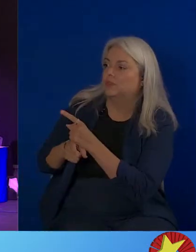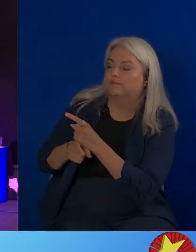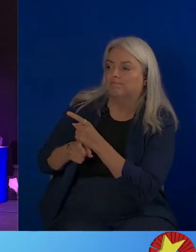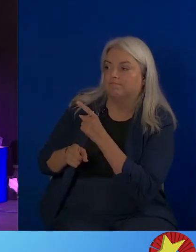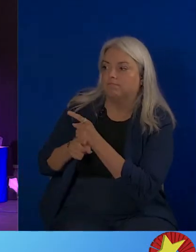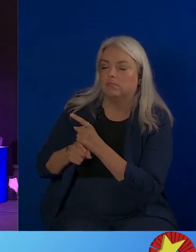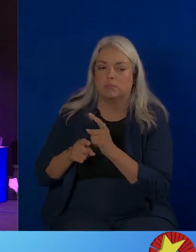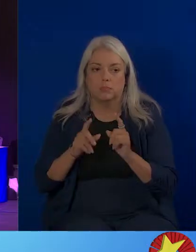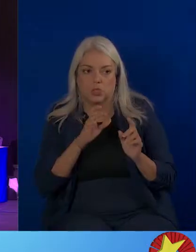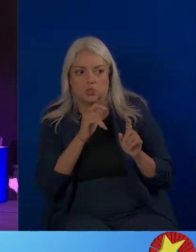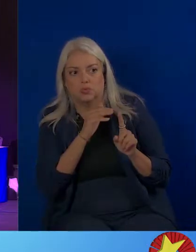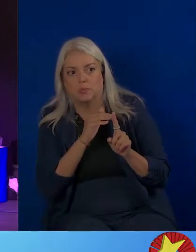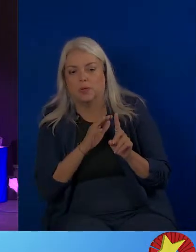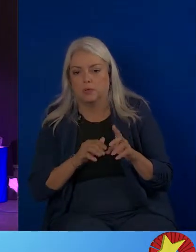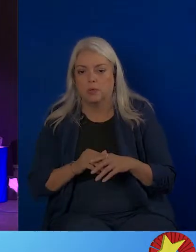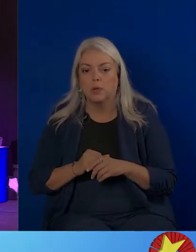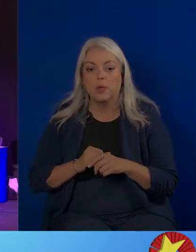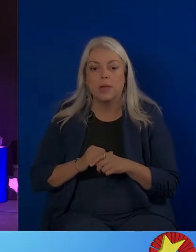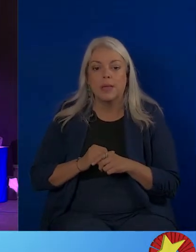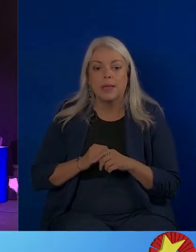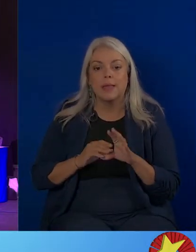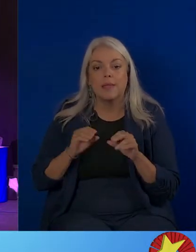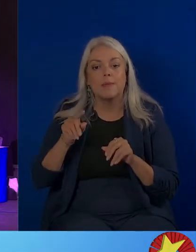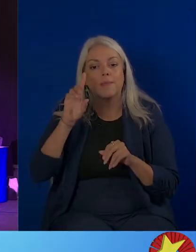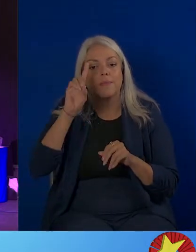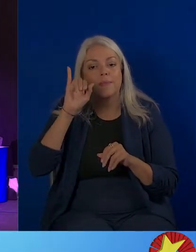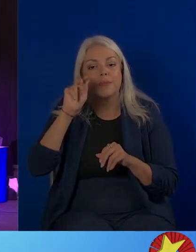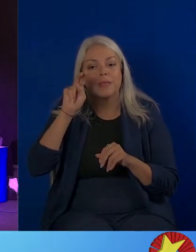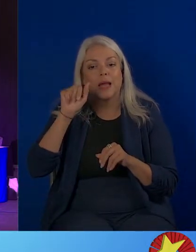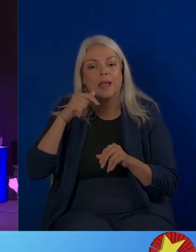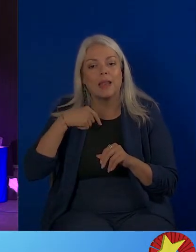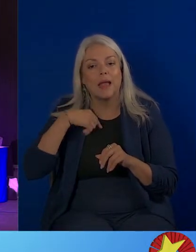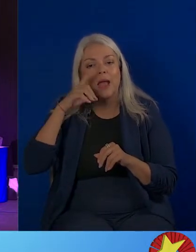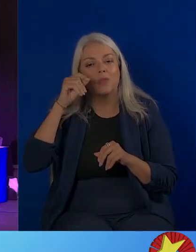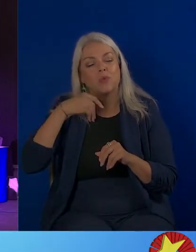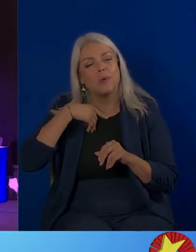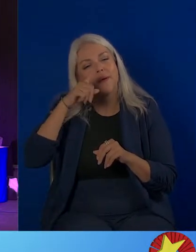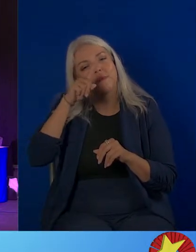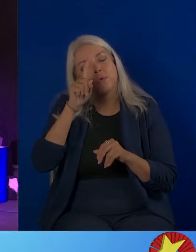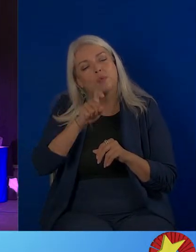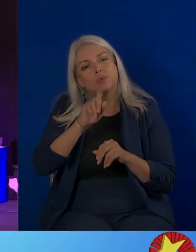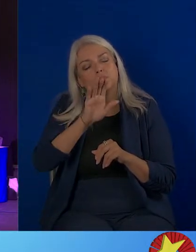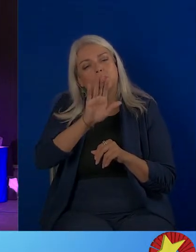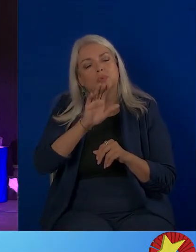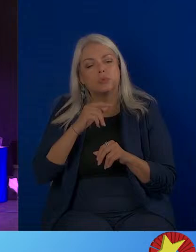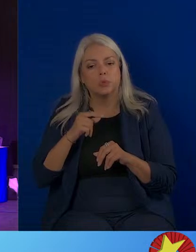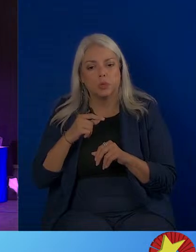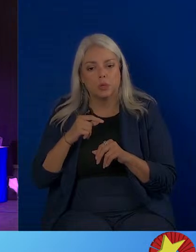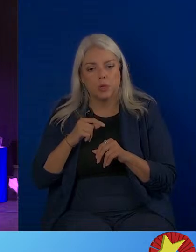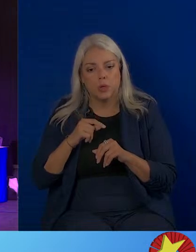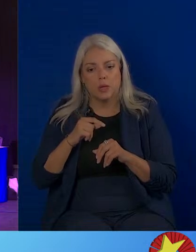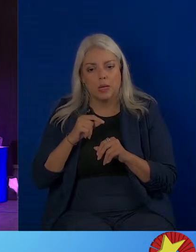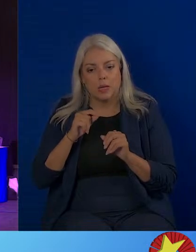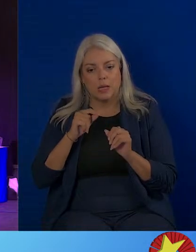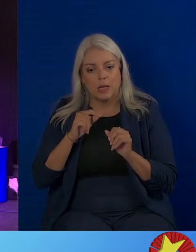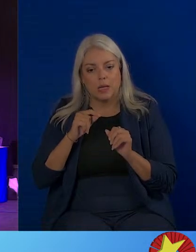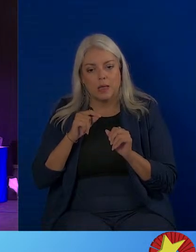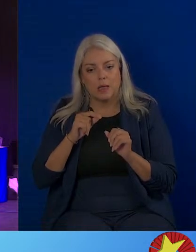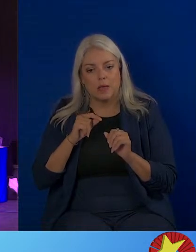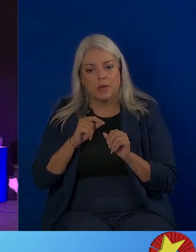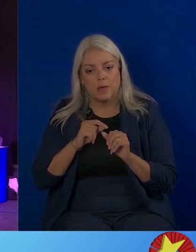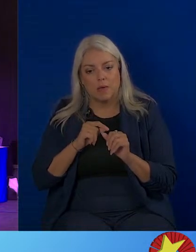Just as a reminder. And this is Diana. I have a question. I would like to get a